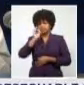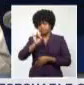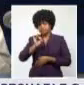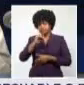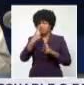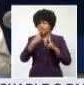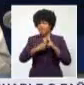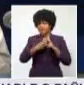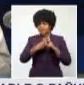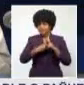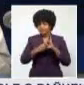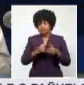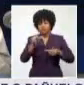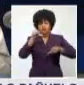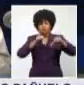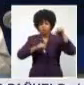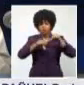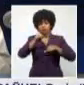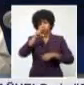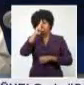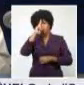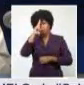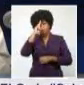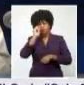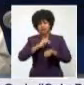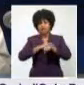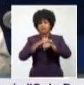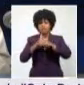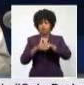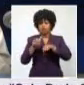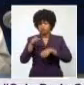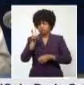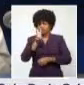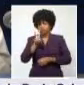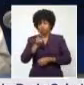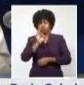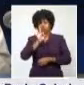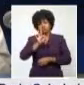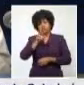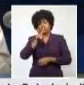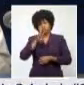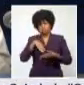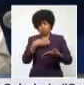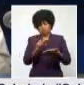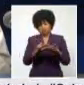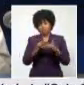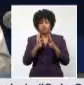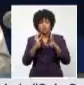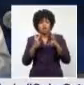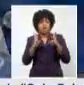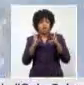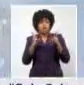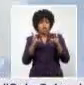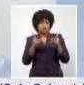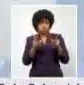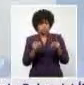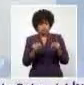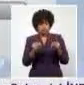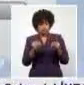the brothers Aimeiras Hospital. As a result of the analysis of these